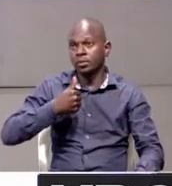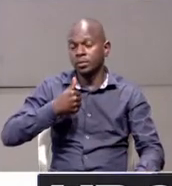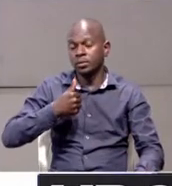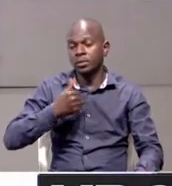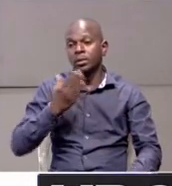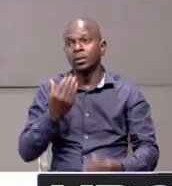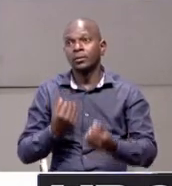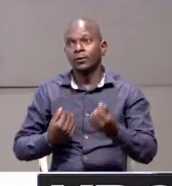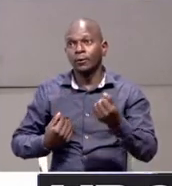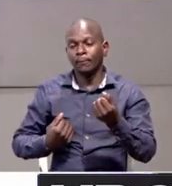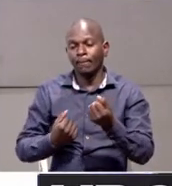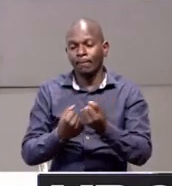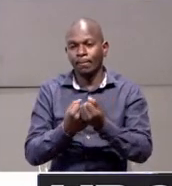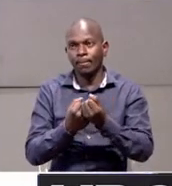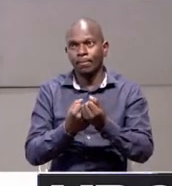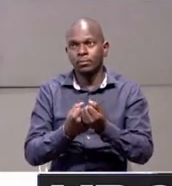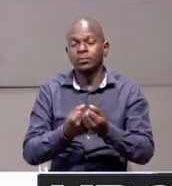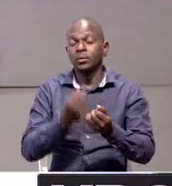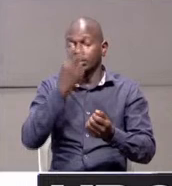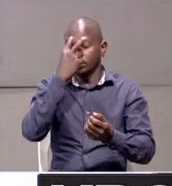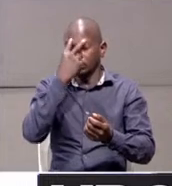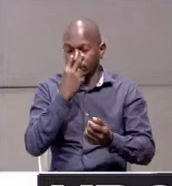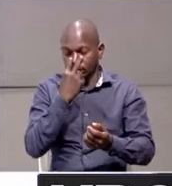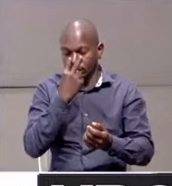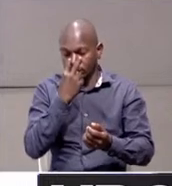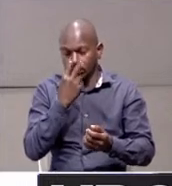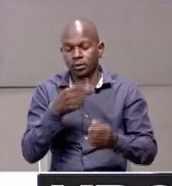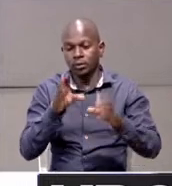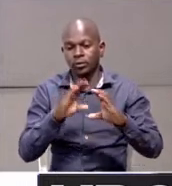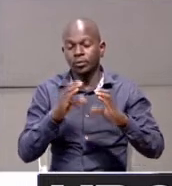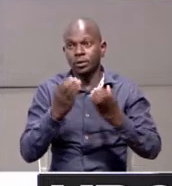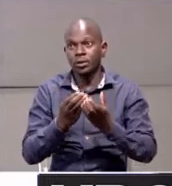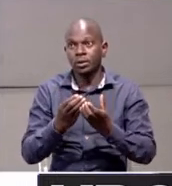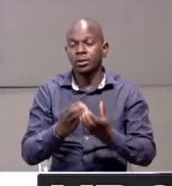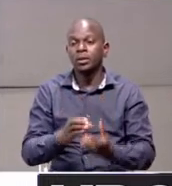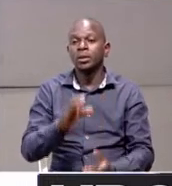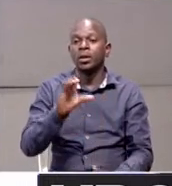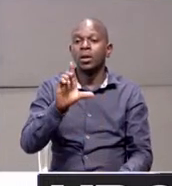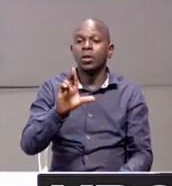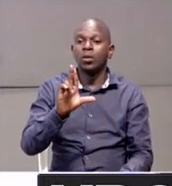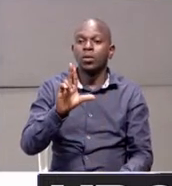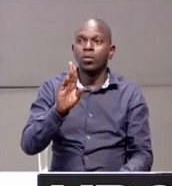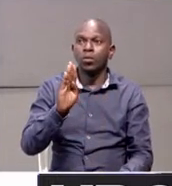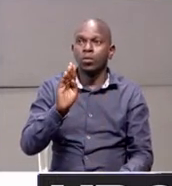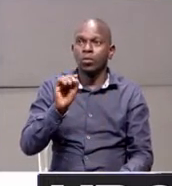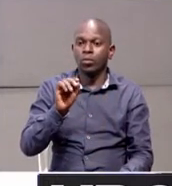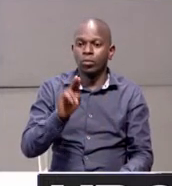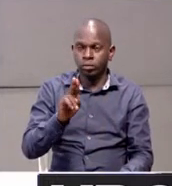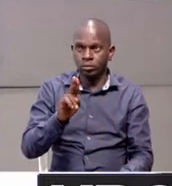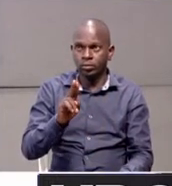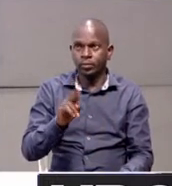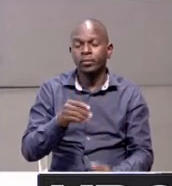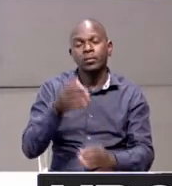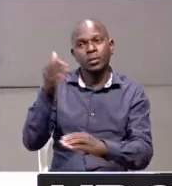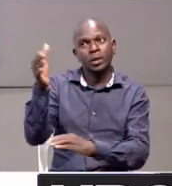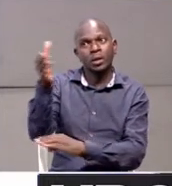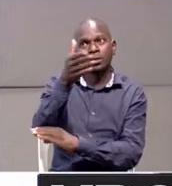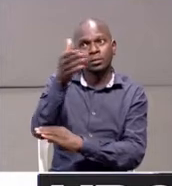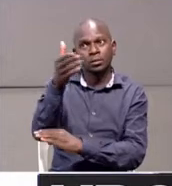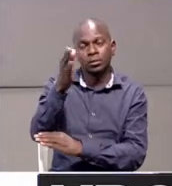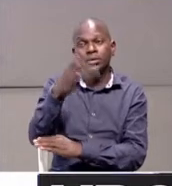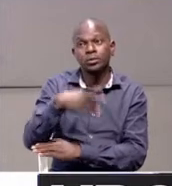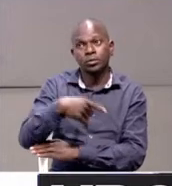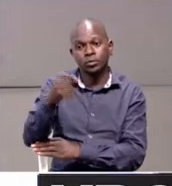you're supporting the blind community in Lubu. Abema yuge muligo. Encho ambassador alikuja